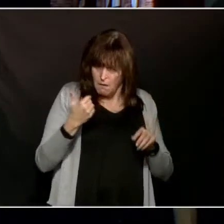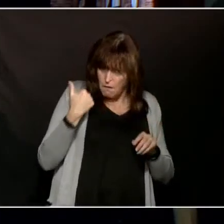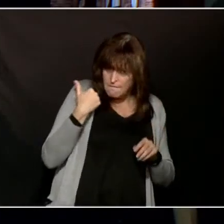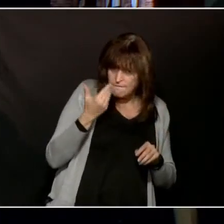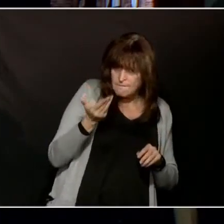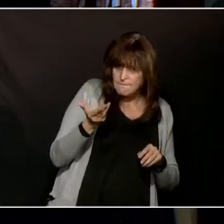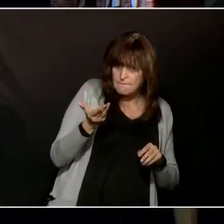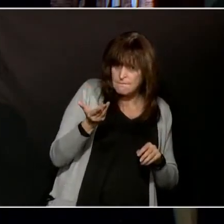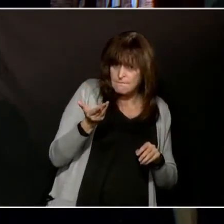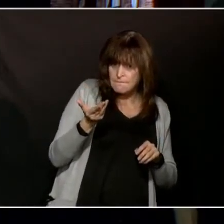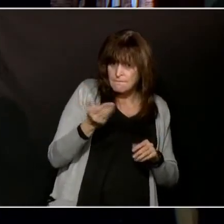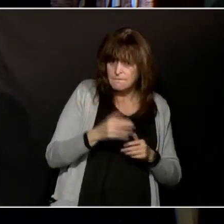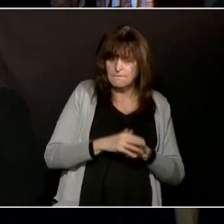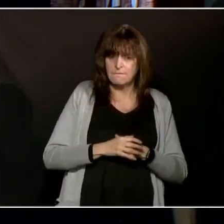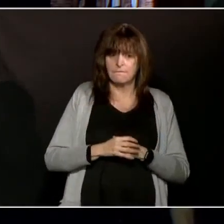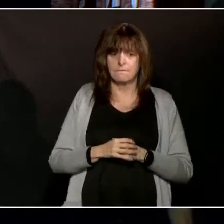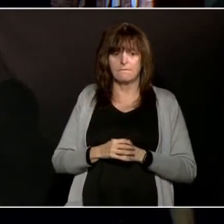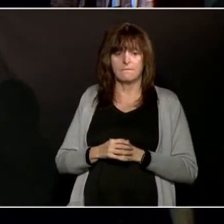Yep, thank you.